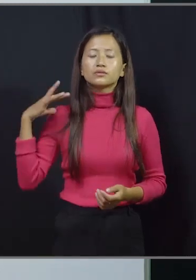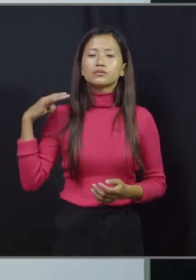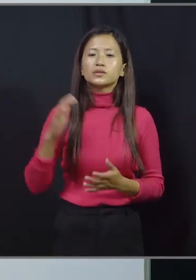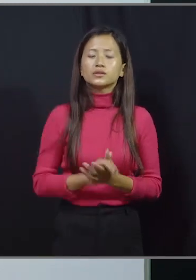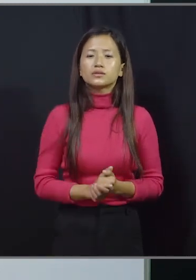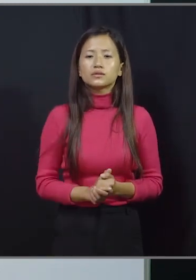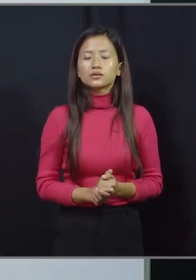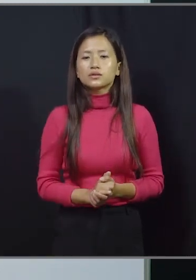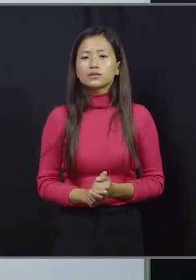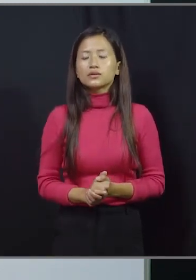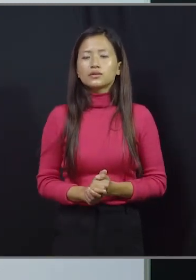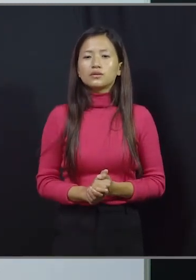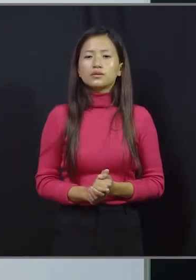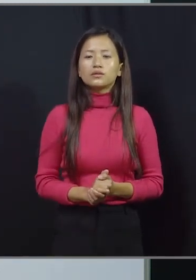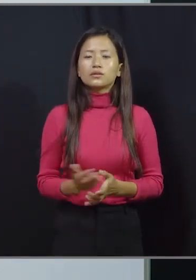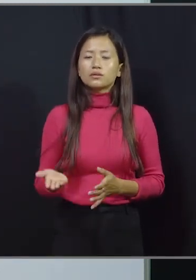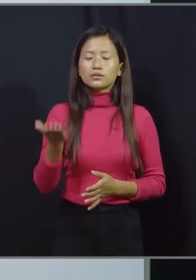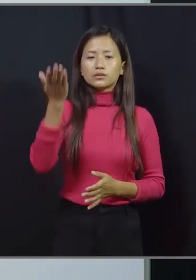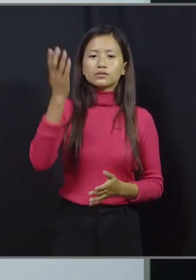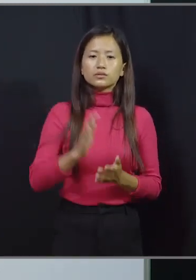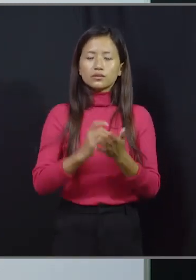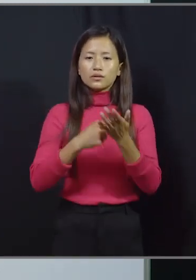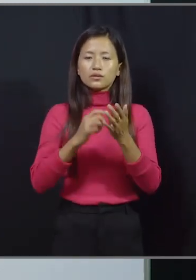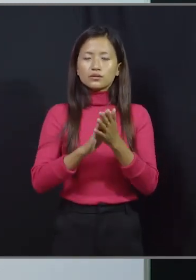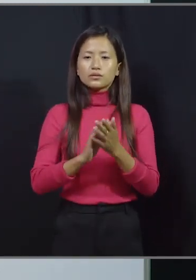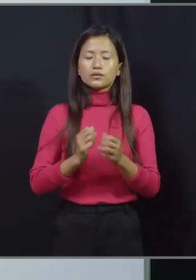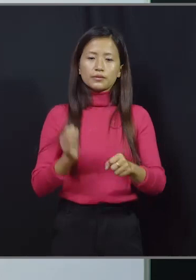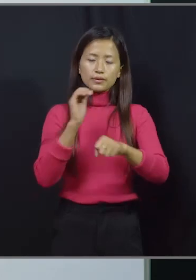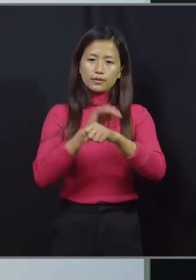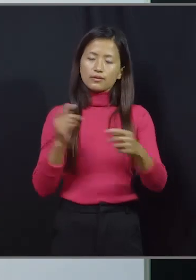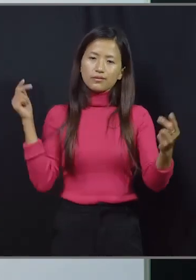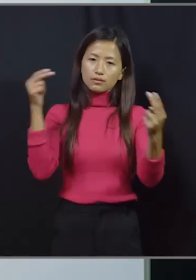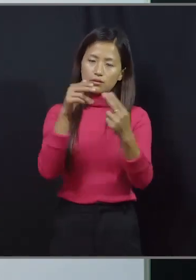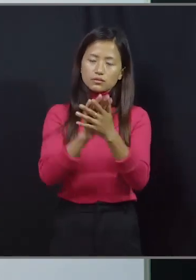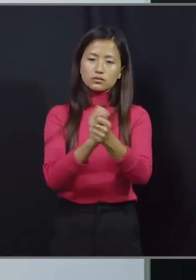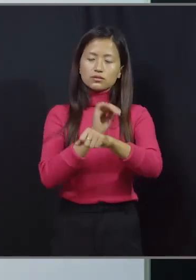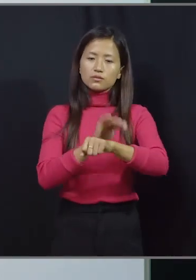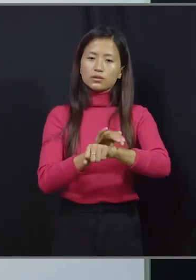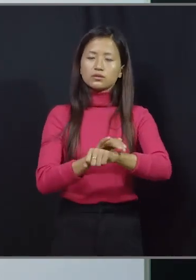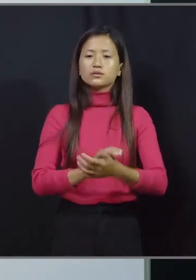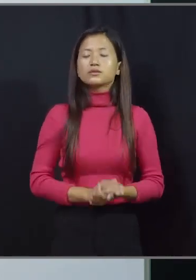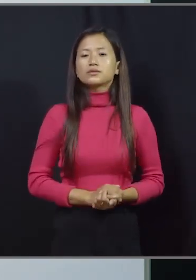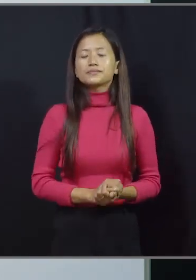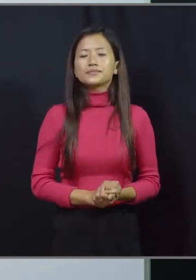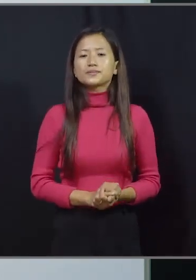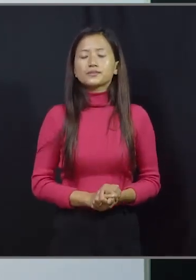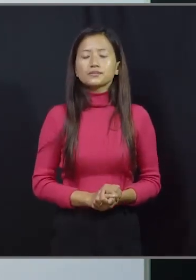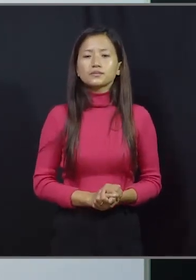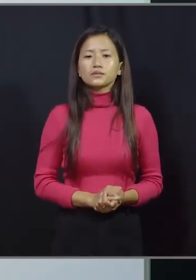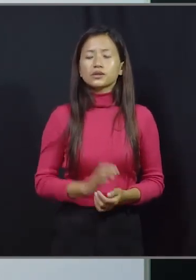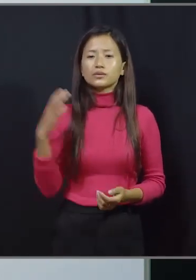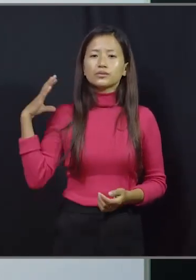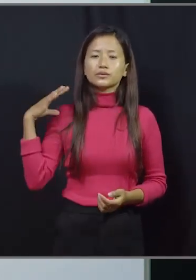for an uprising or a revolt against the British. So with all these points, they were just waiting